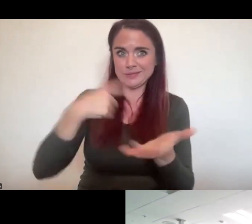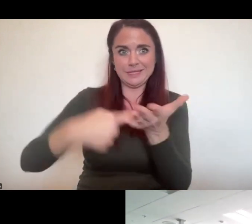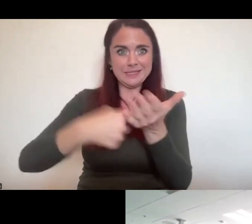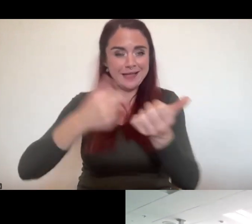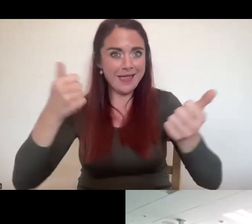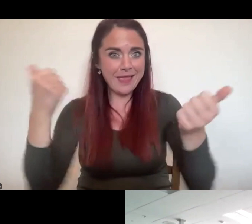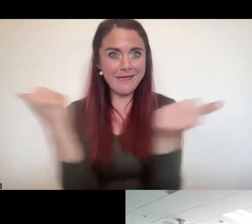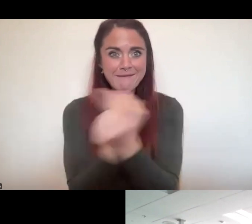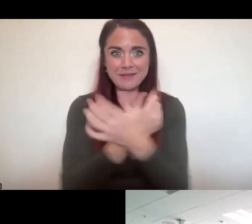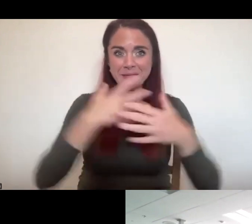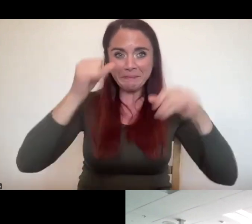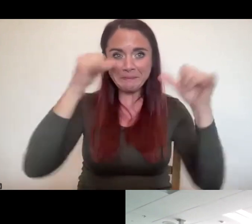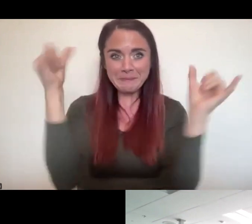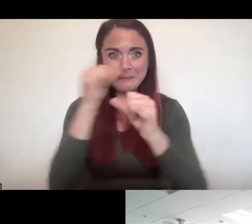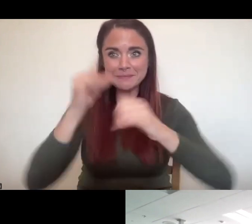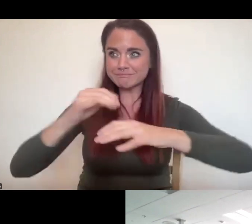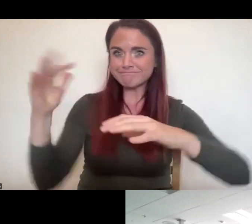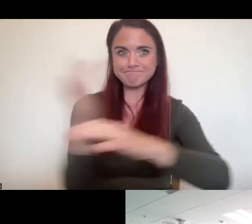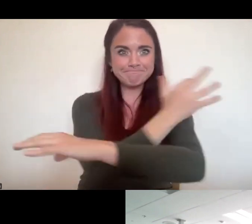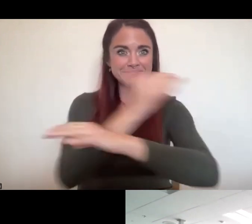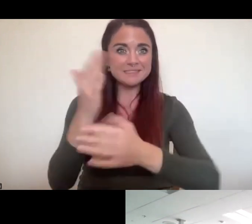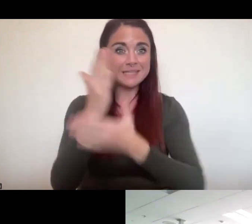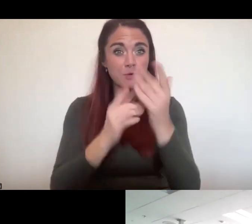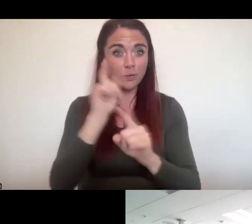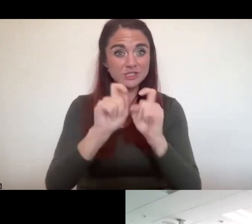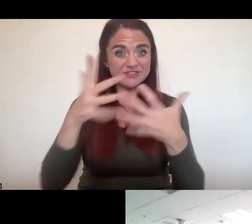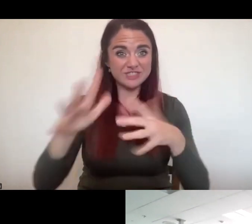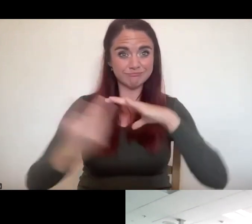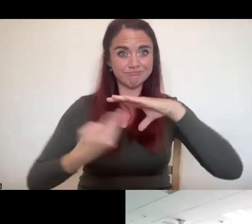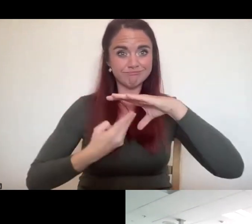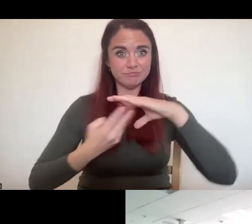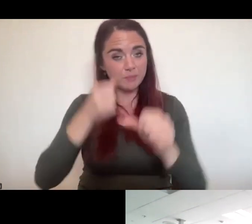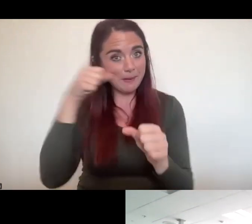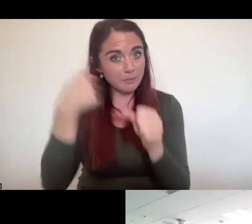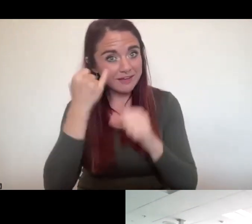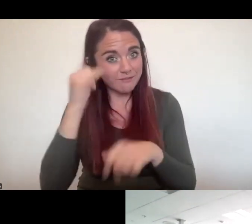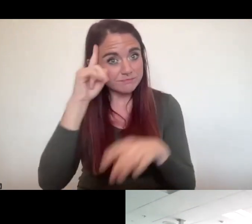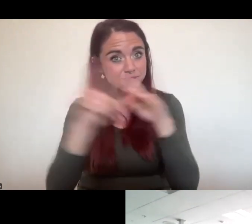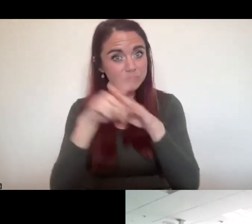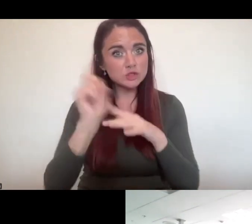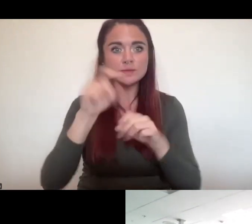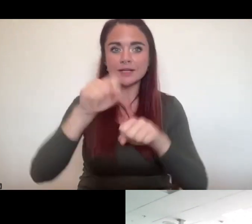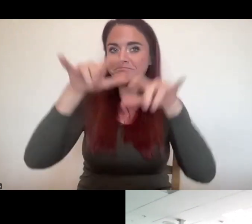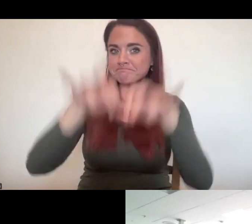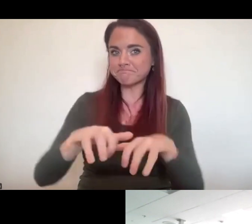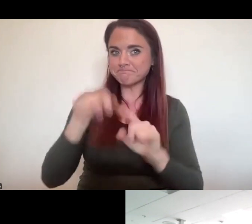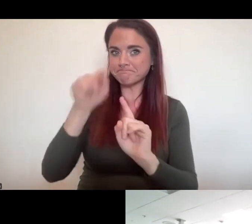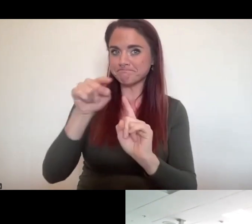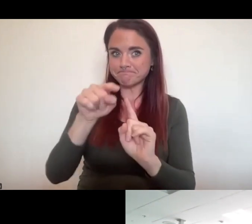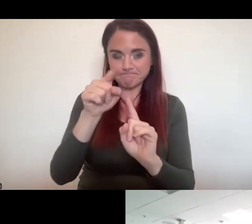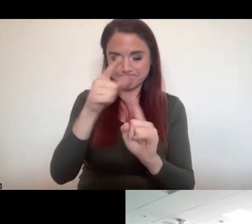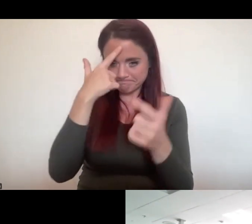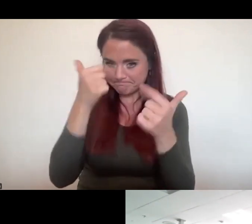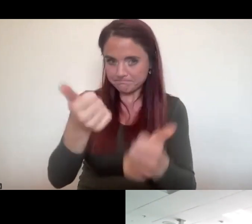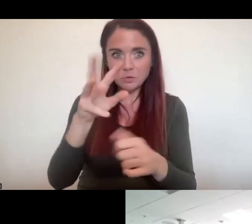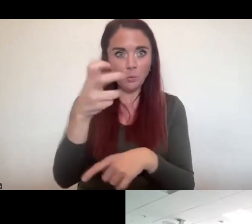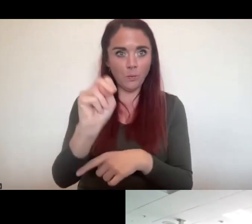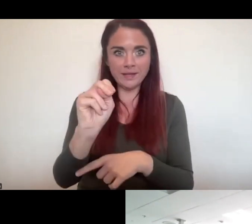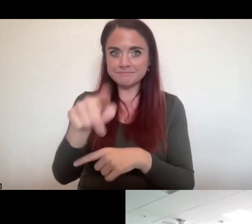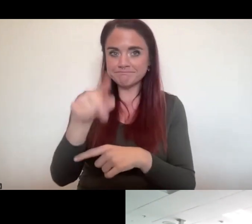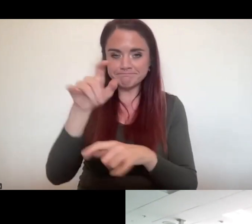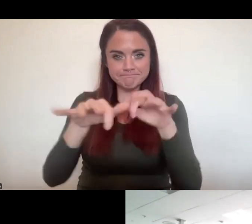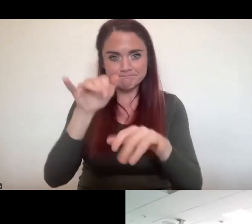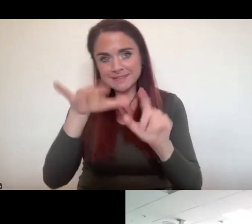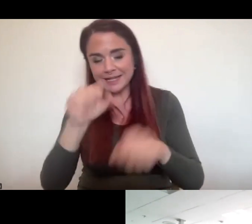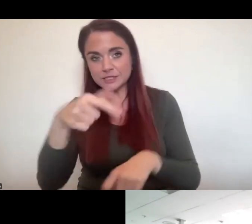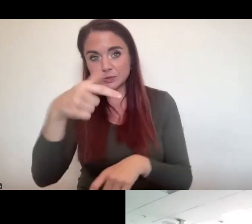some questions that have already been coming in. But please remember, if you have any questions, you can enter them at any time into our Q&A